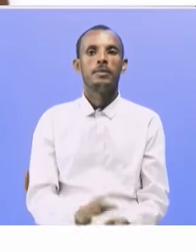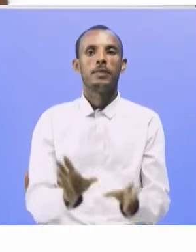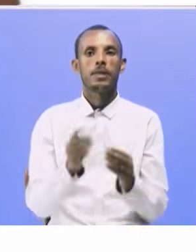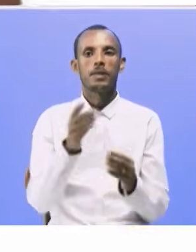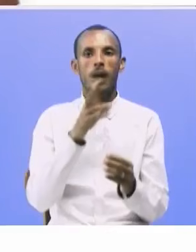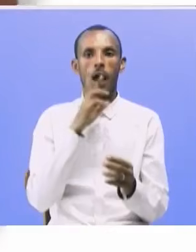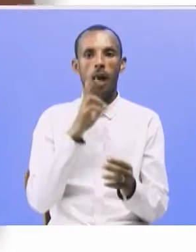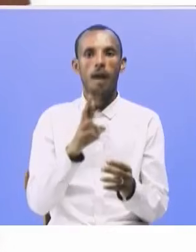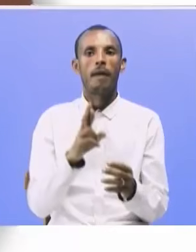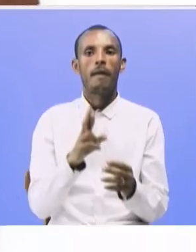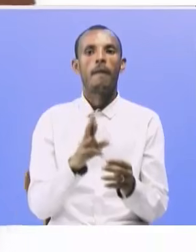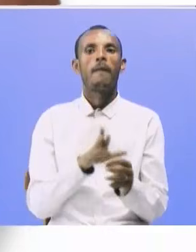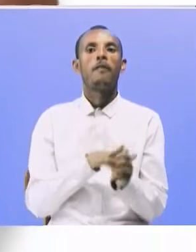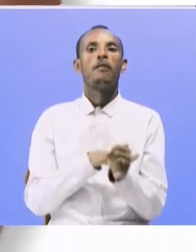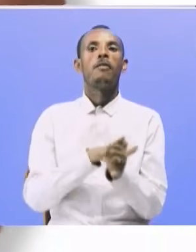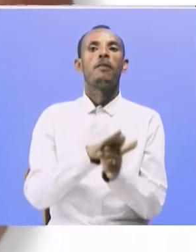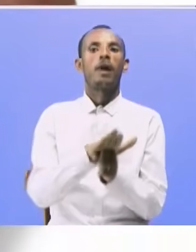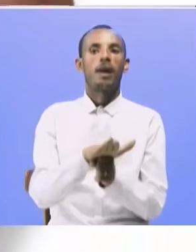finite